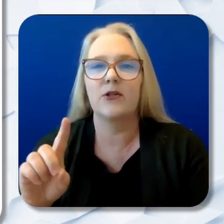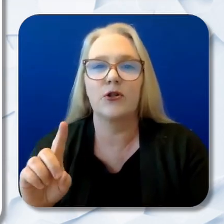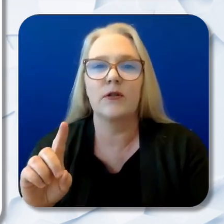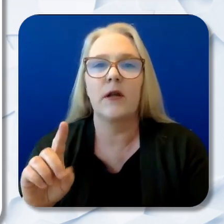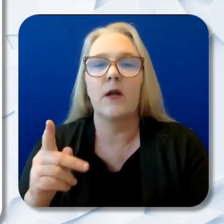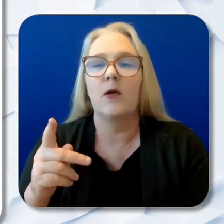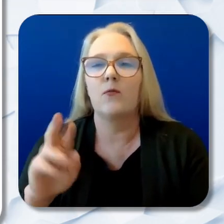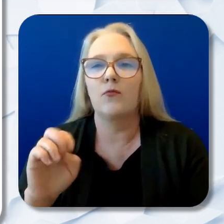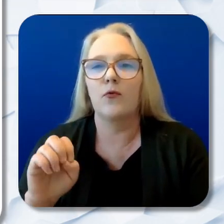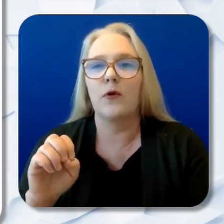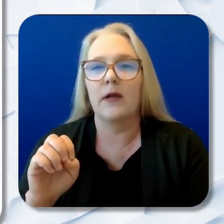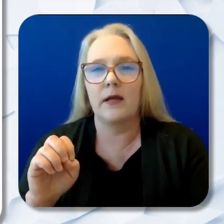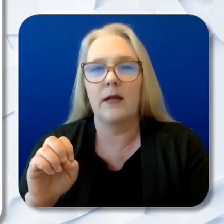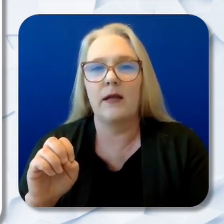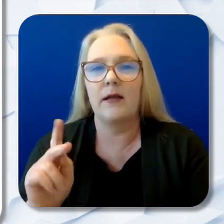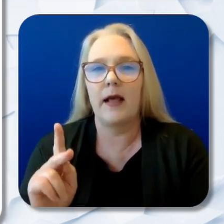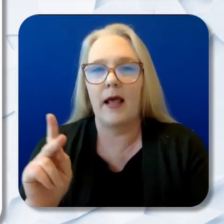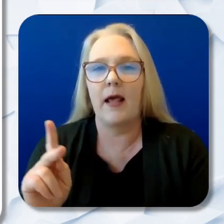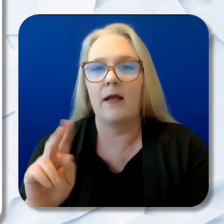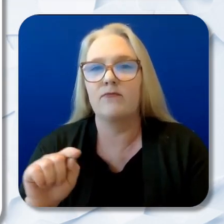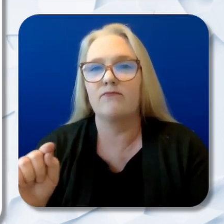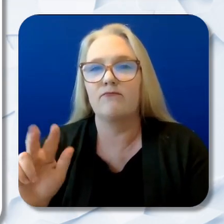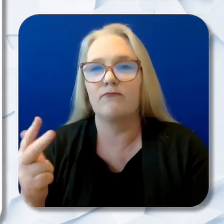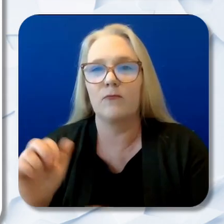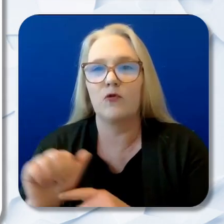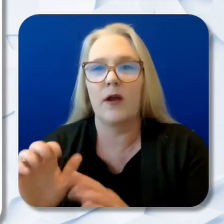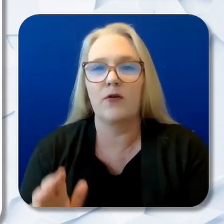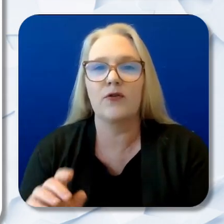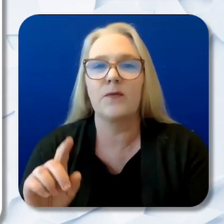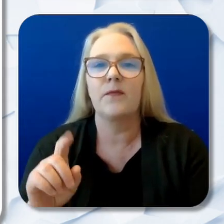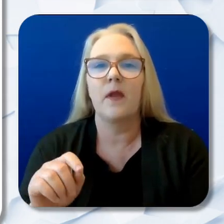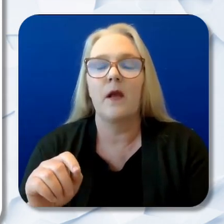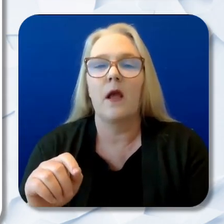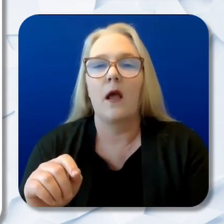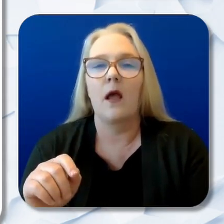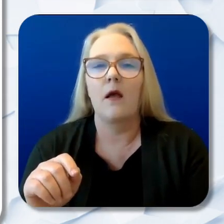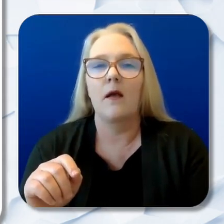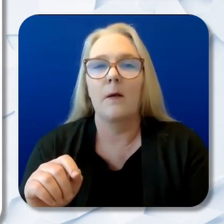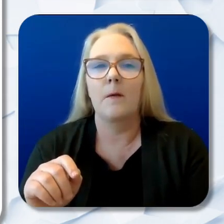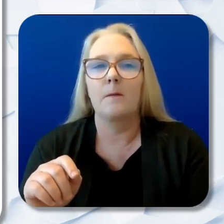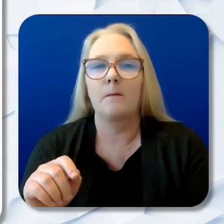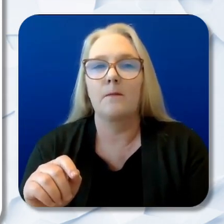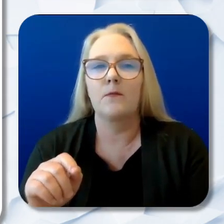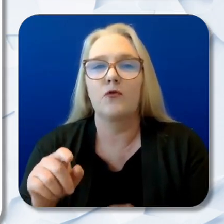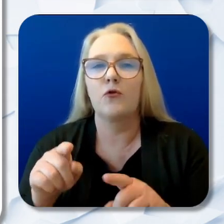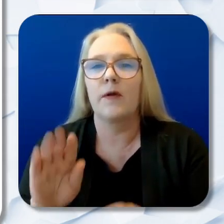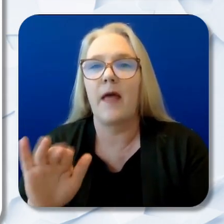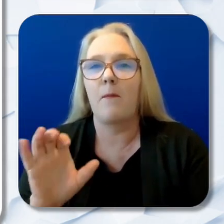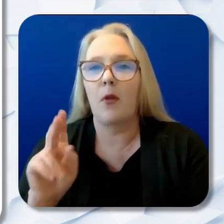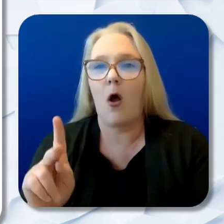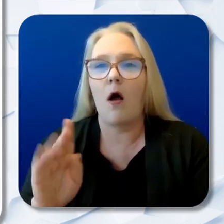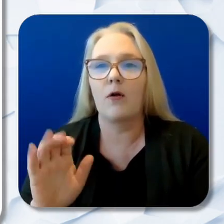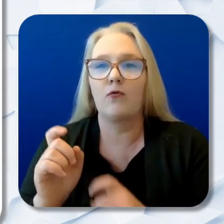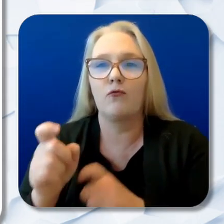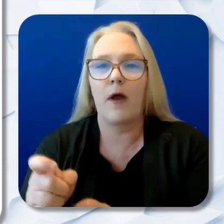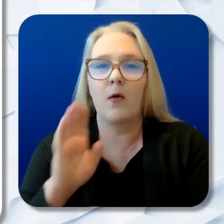trainers. There are 537 sessions that will be observed through the CSPP block grant. Thank